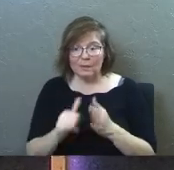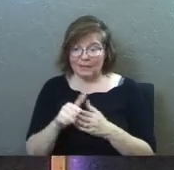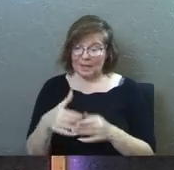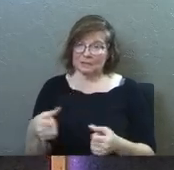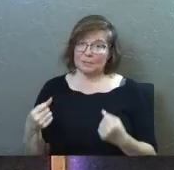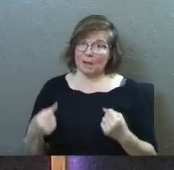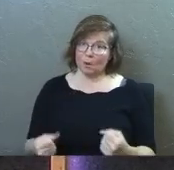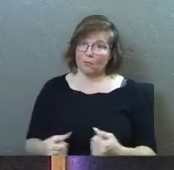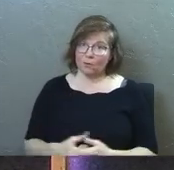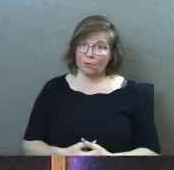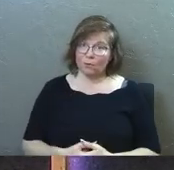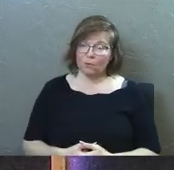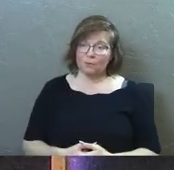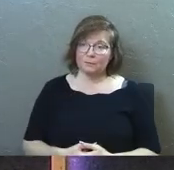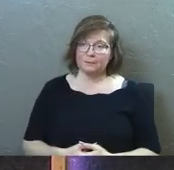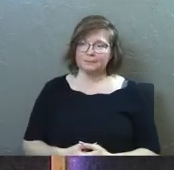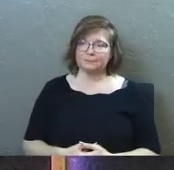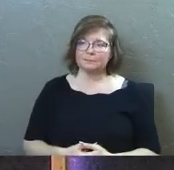That's powerful.